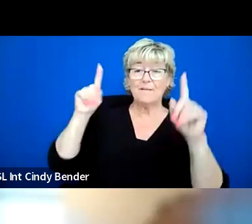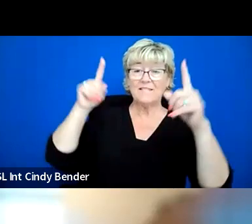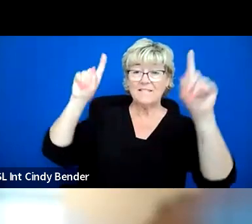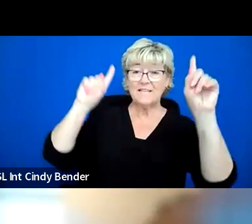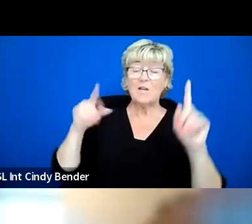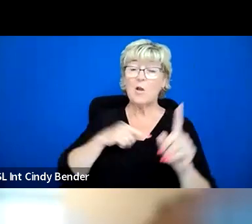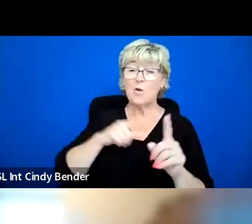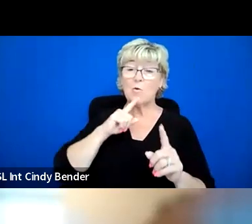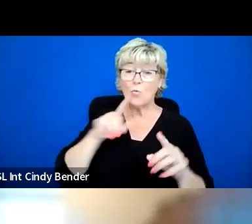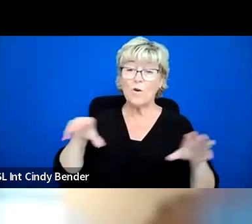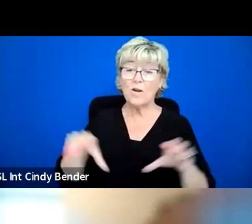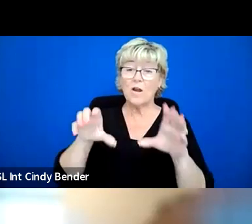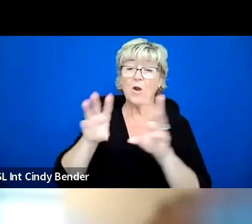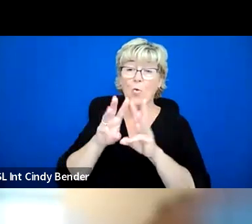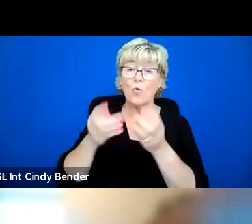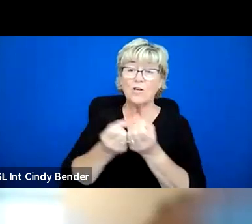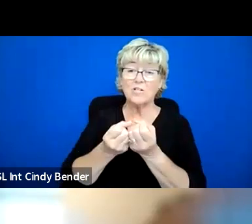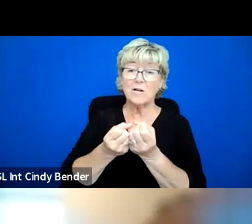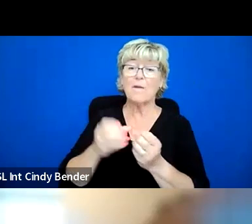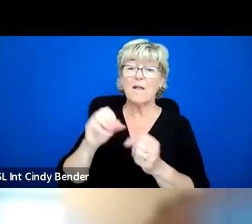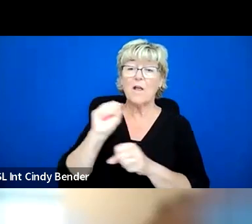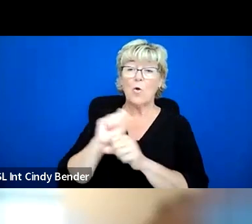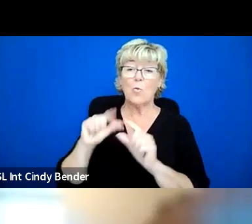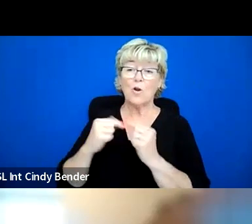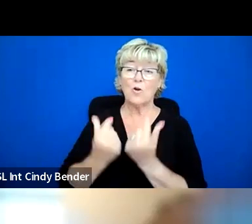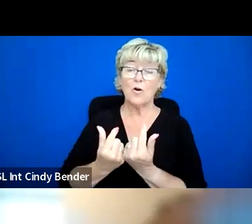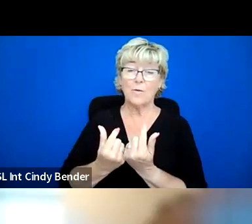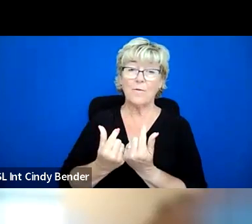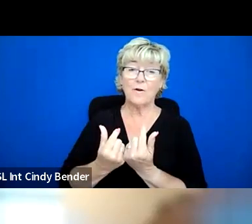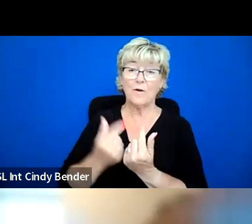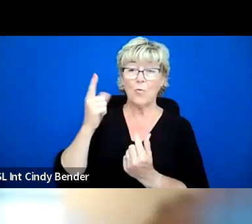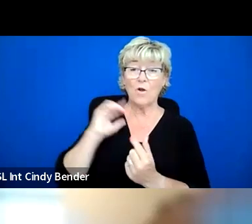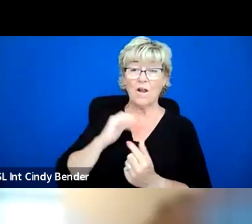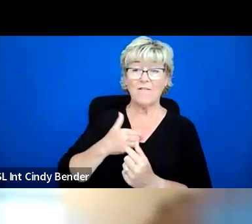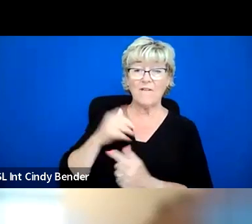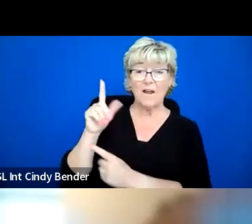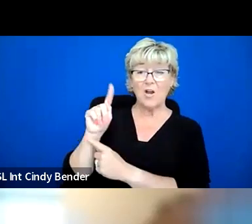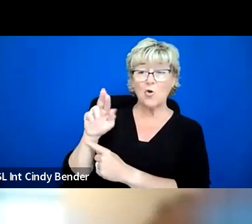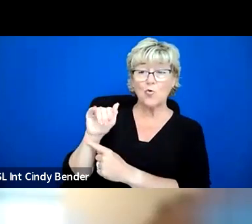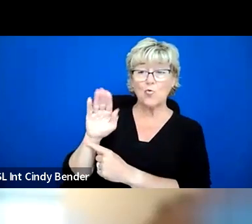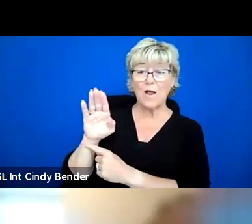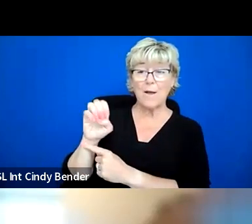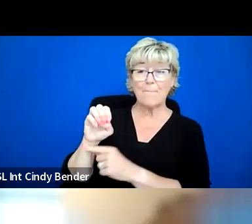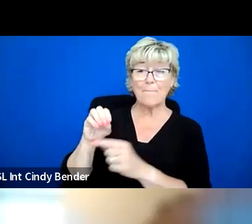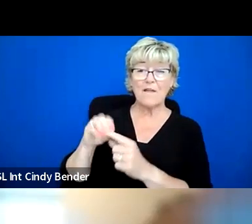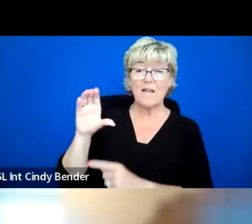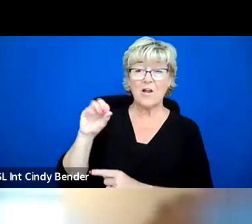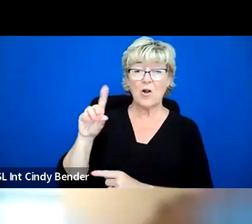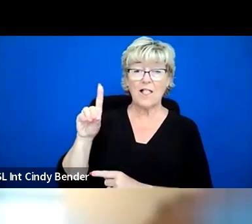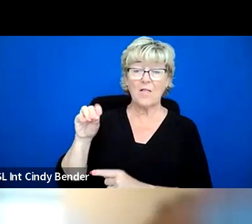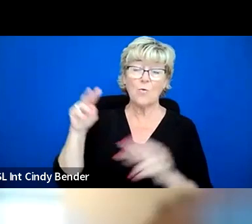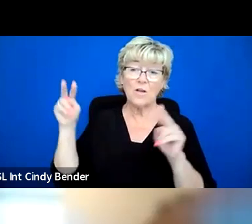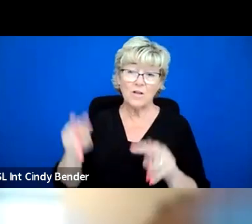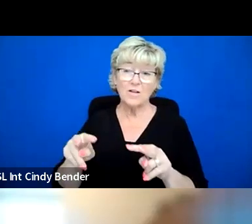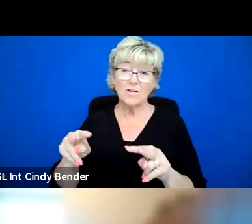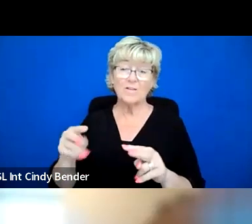We've actually done a workshop and a work group with our one of our tribes here in Colorado because of looking at it and being